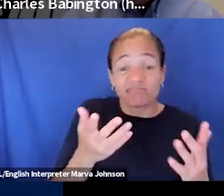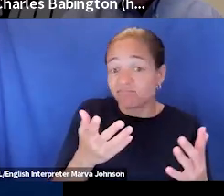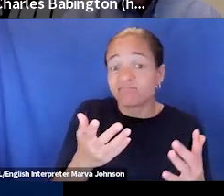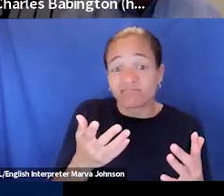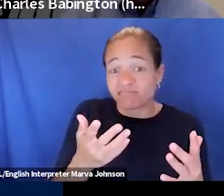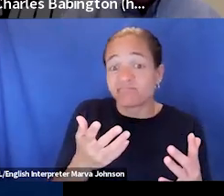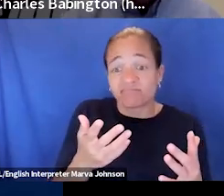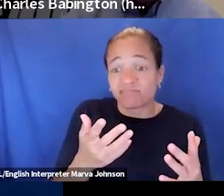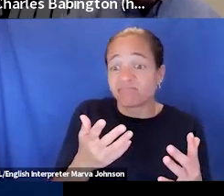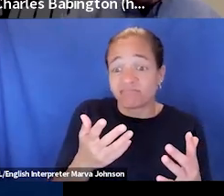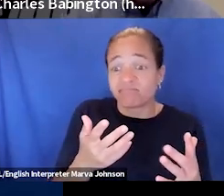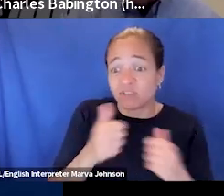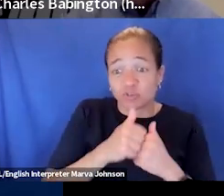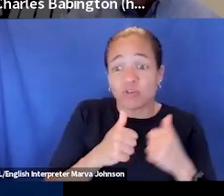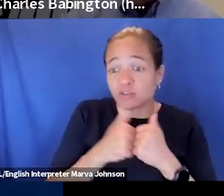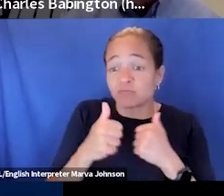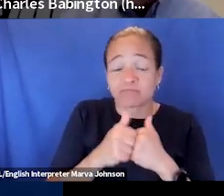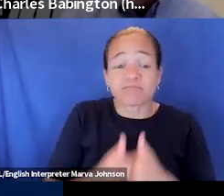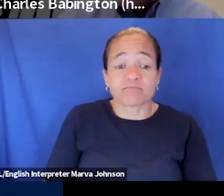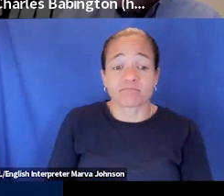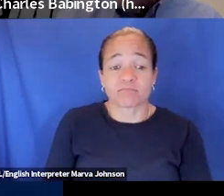basic structure as I could.